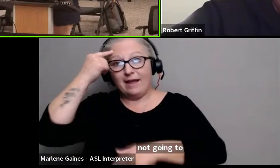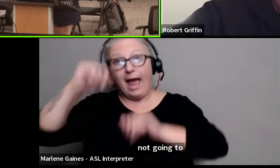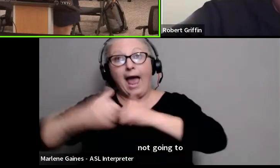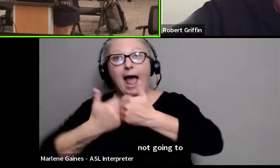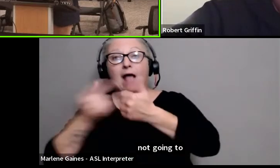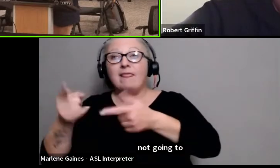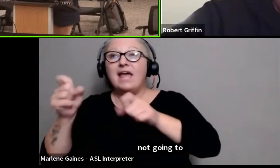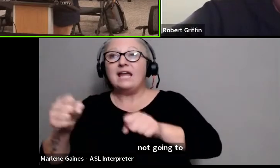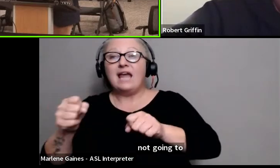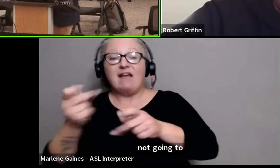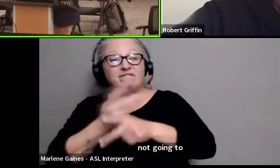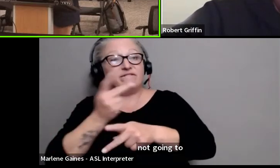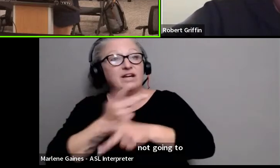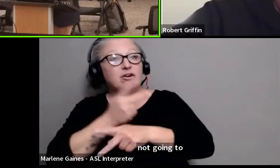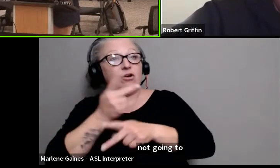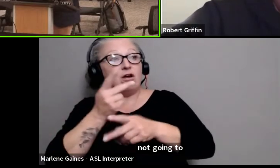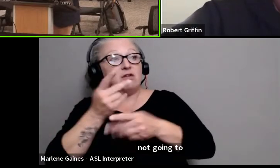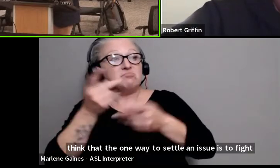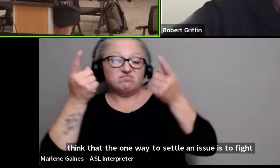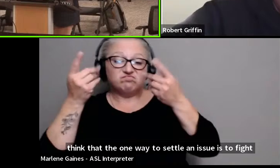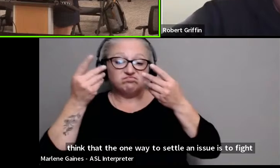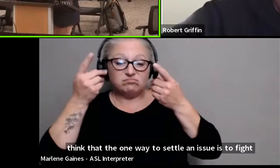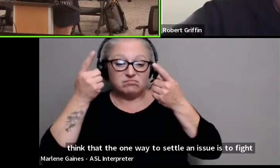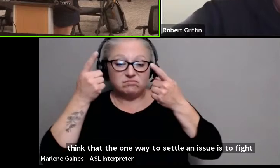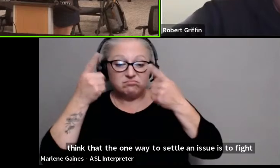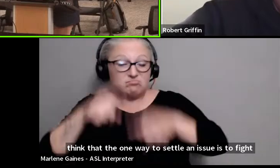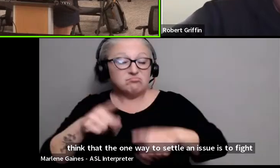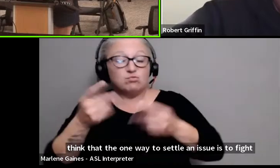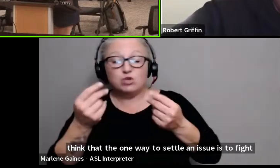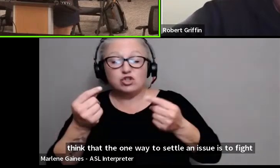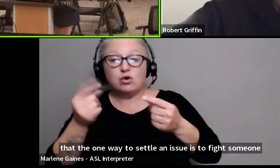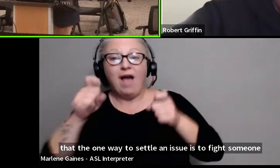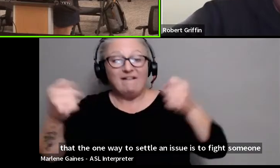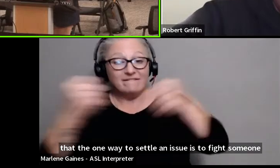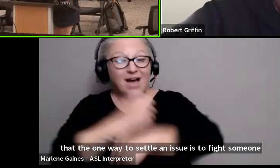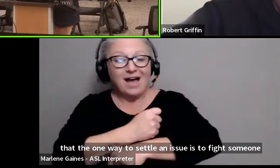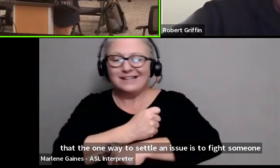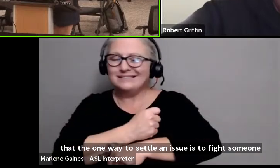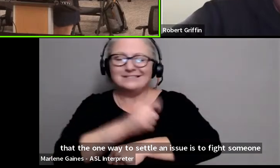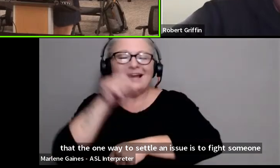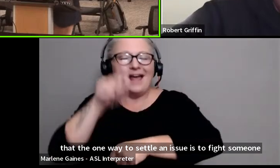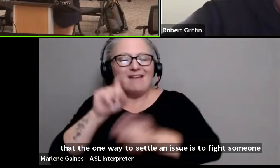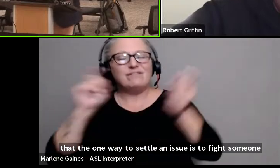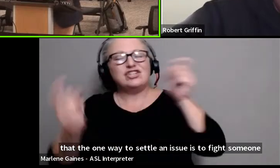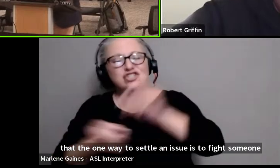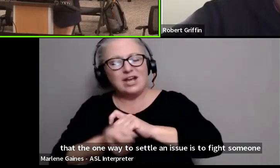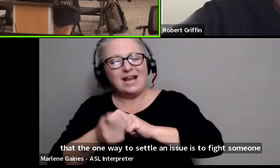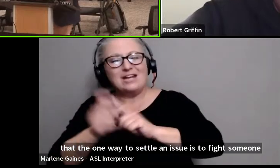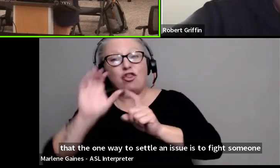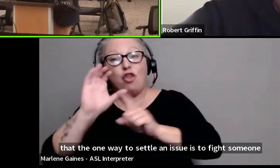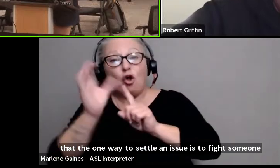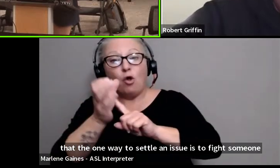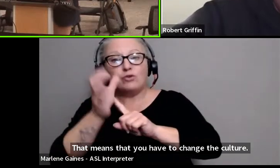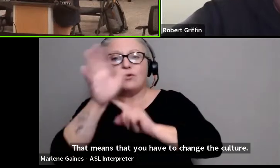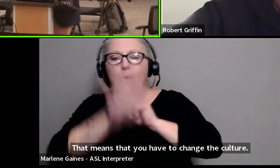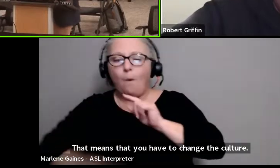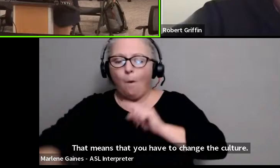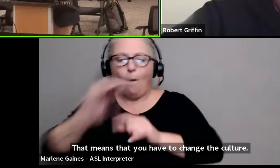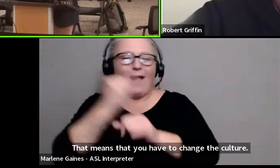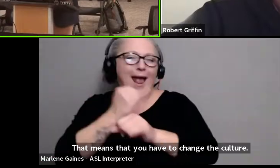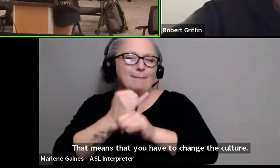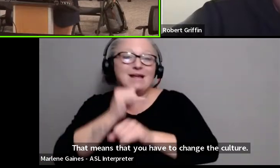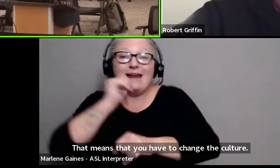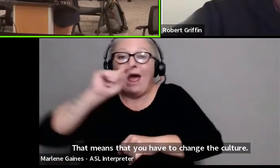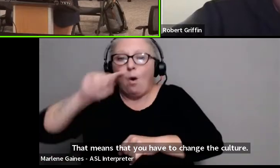settle an issue is to fight someone, that means that you have to change the culture across the entire campus, not just